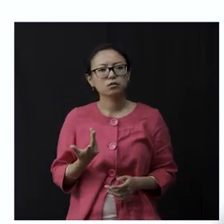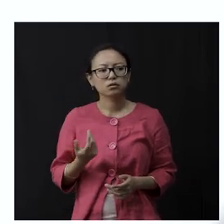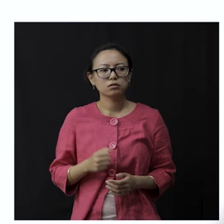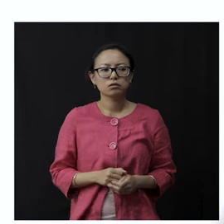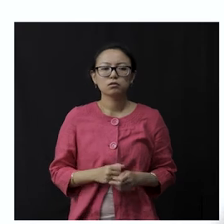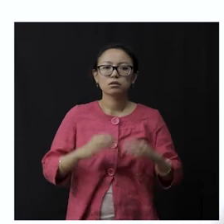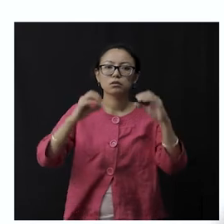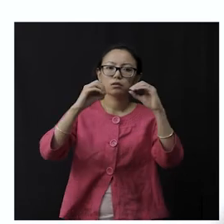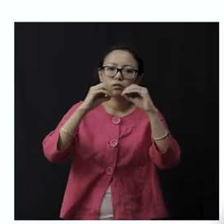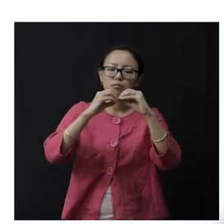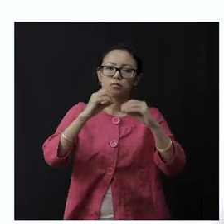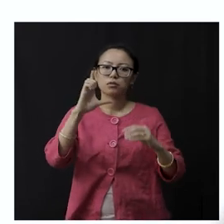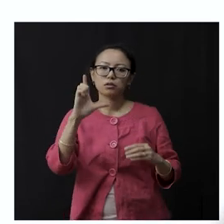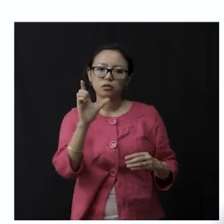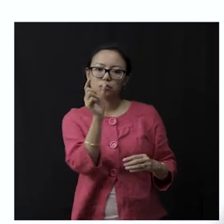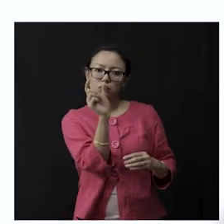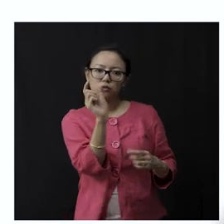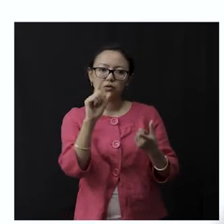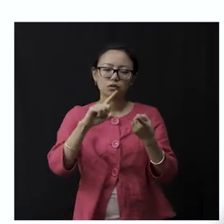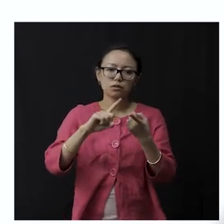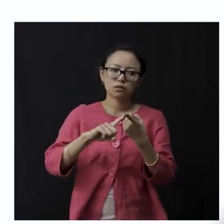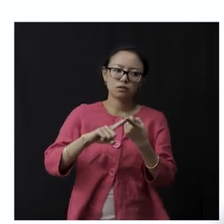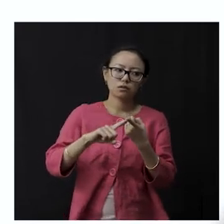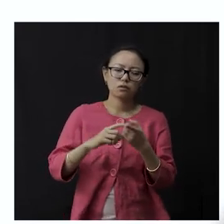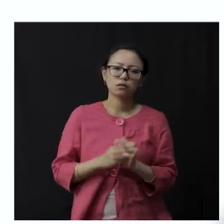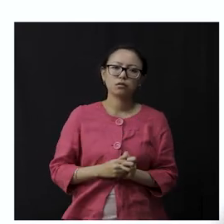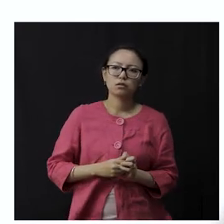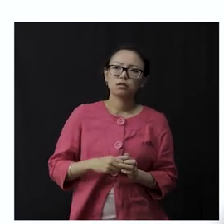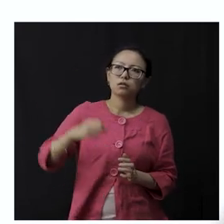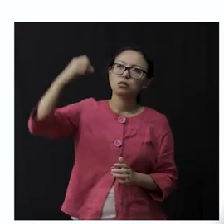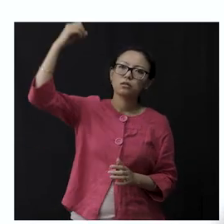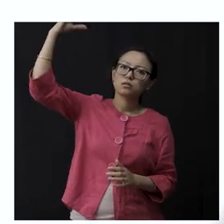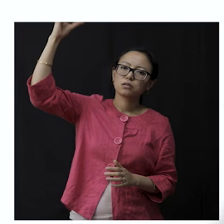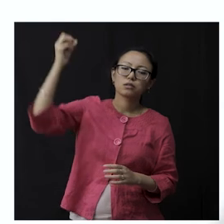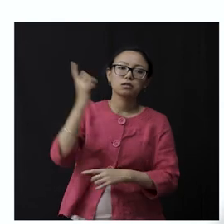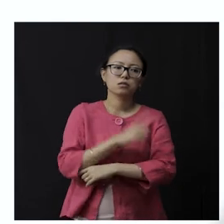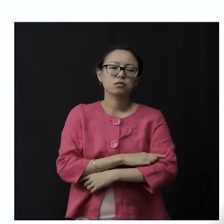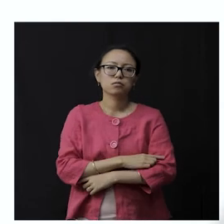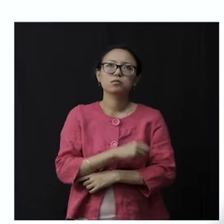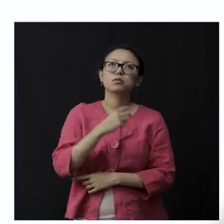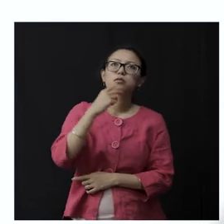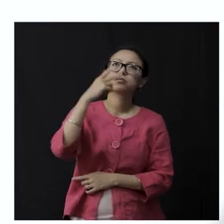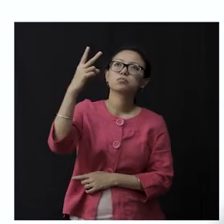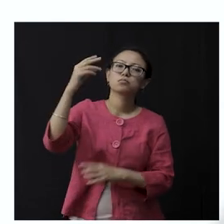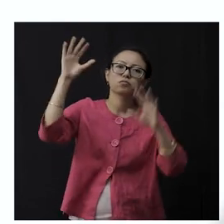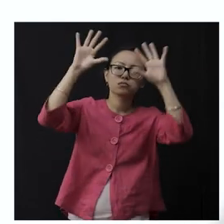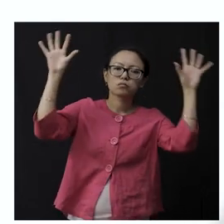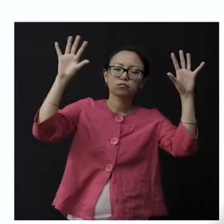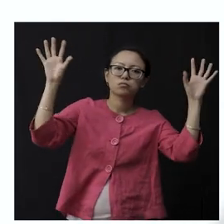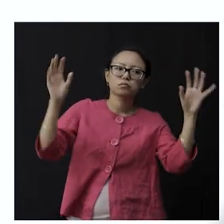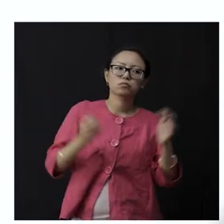it looks blue. Yes, on a sunny day, the sky looks blue. Number